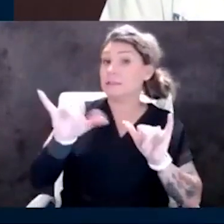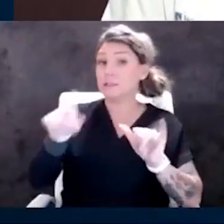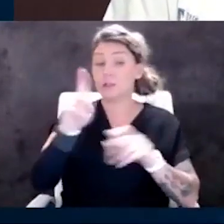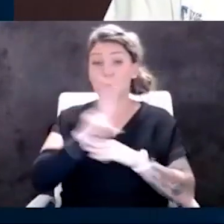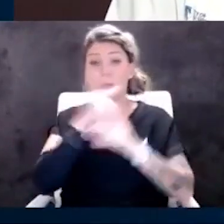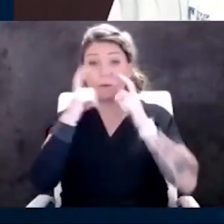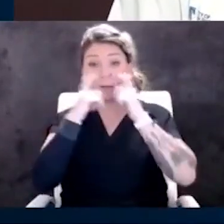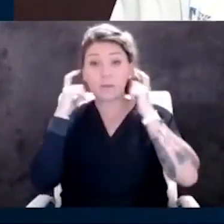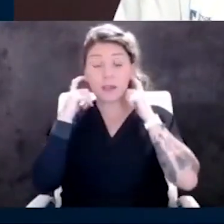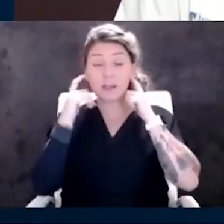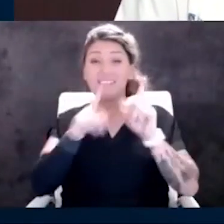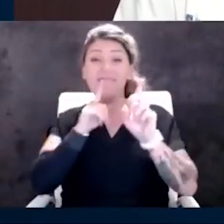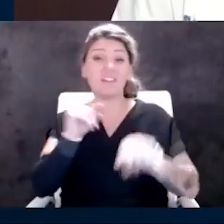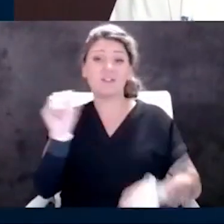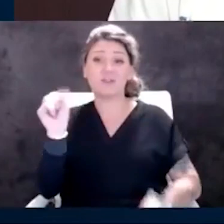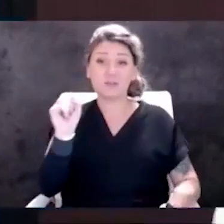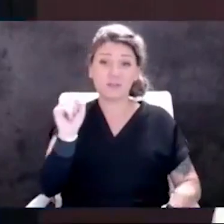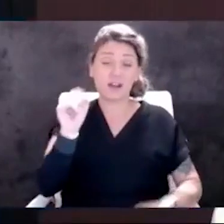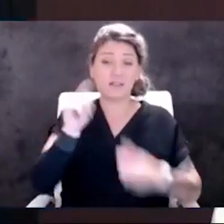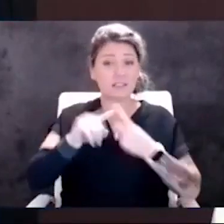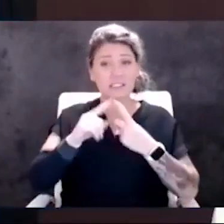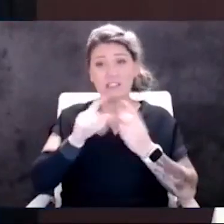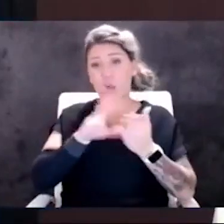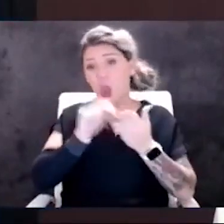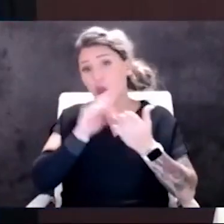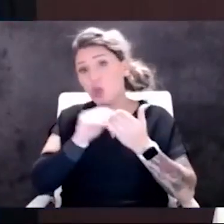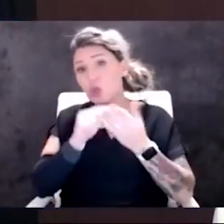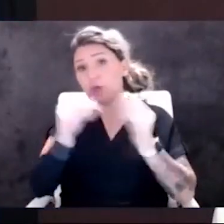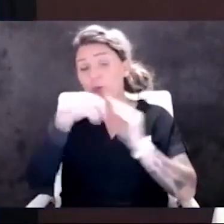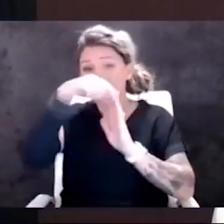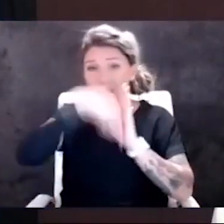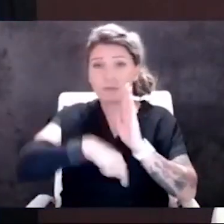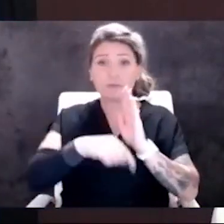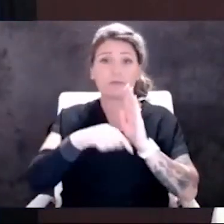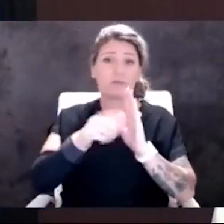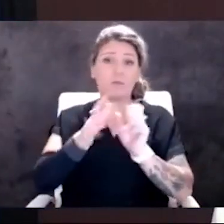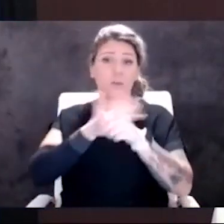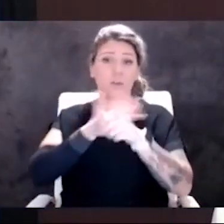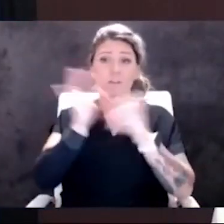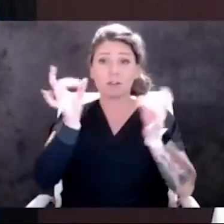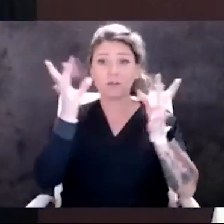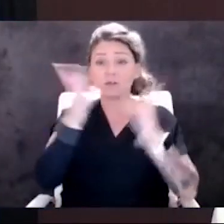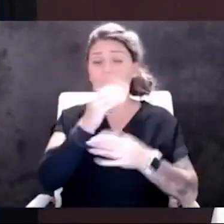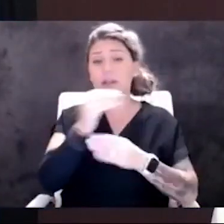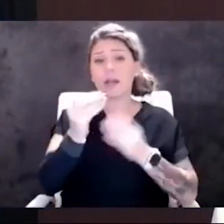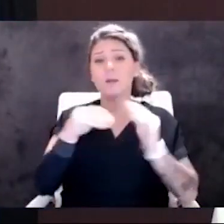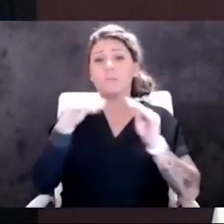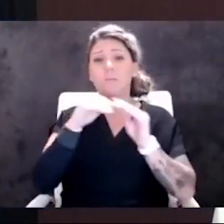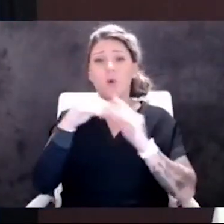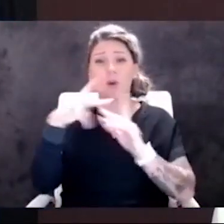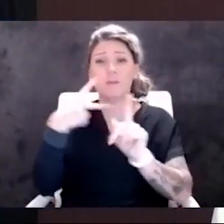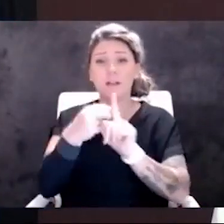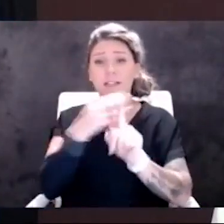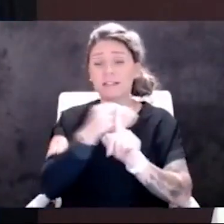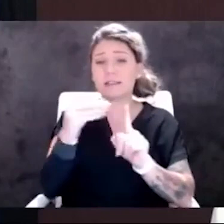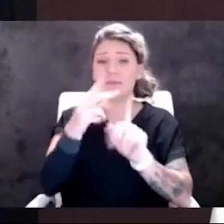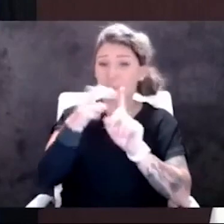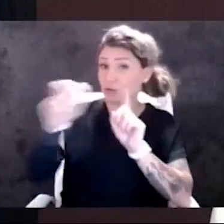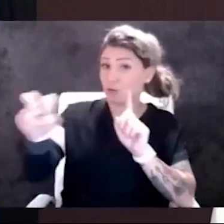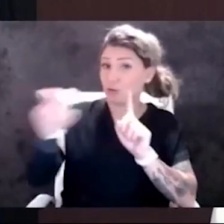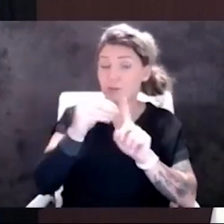yes. Until we learn more about the COVID crisis and until we learn more about vaccination and the impact on disease transmission, especially after